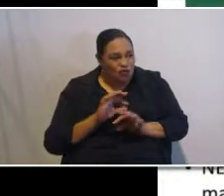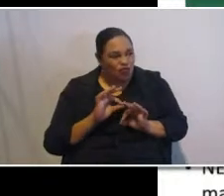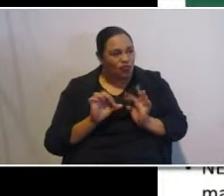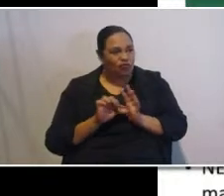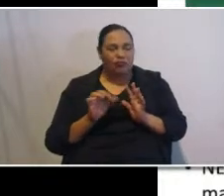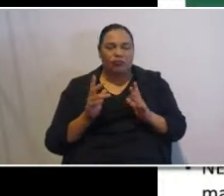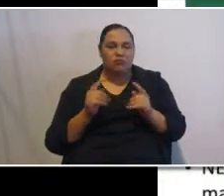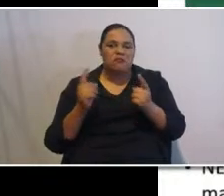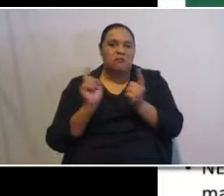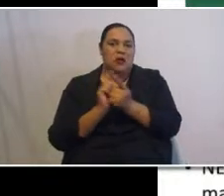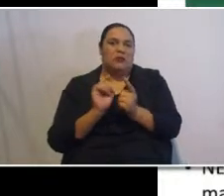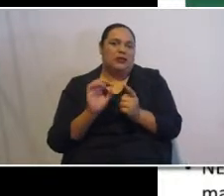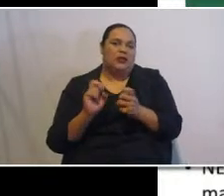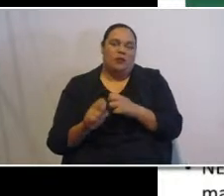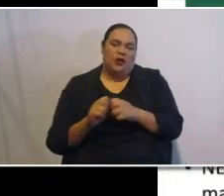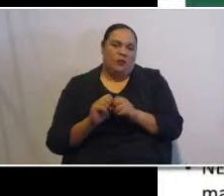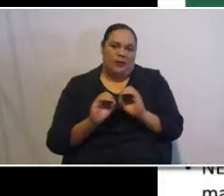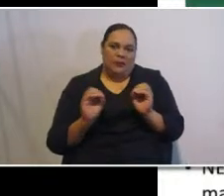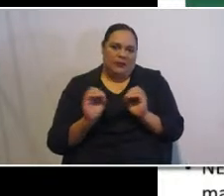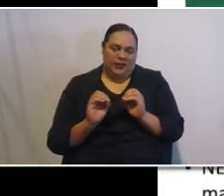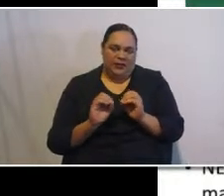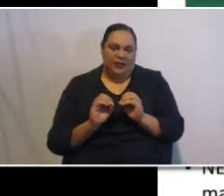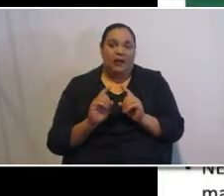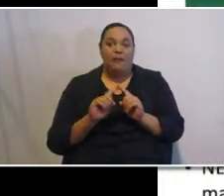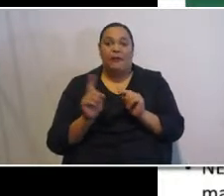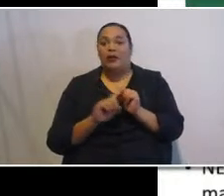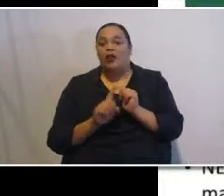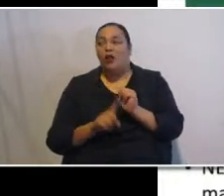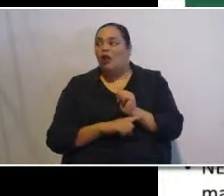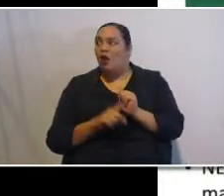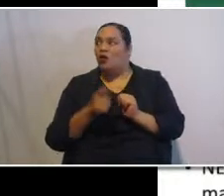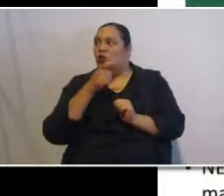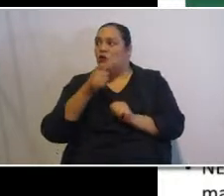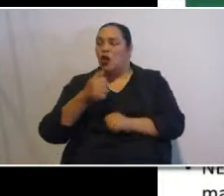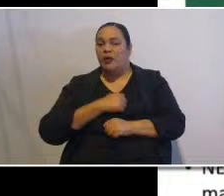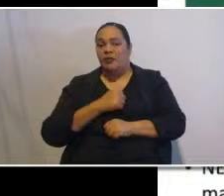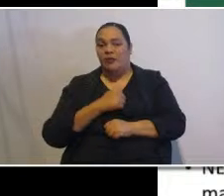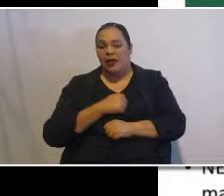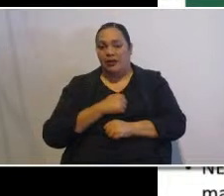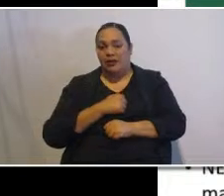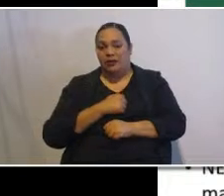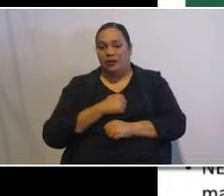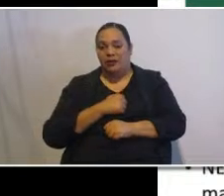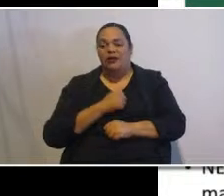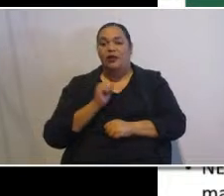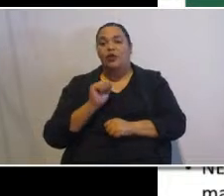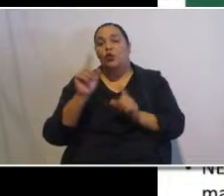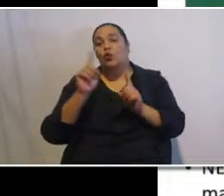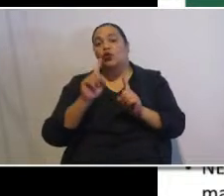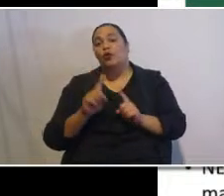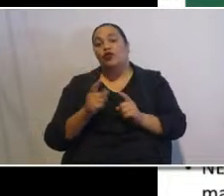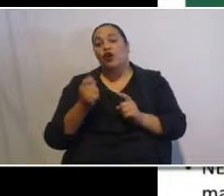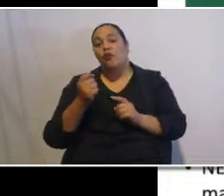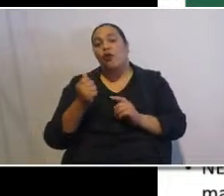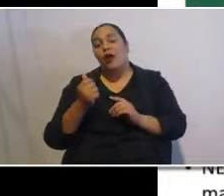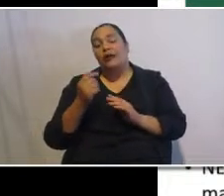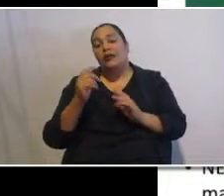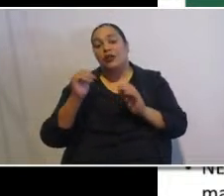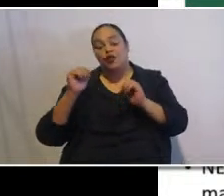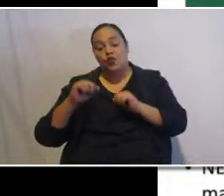addressing that. And then my last comment on this is, the special pricing